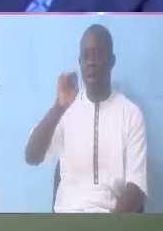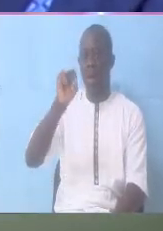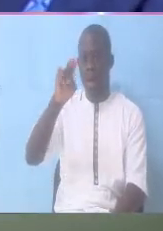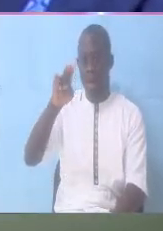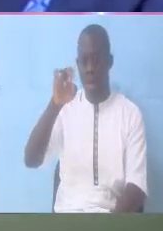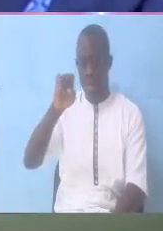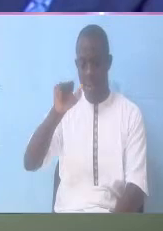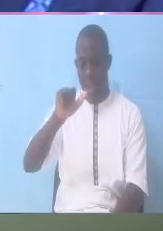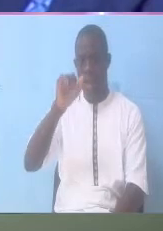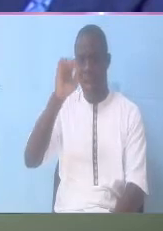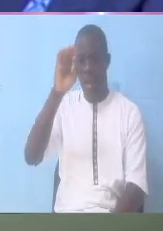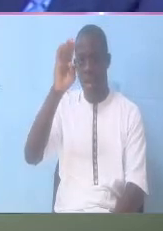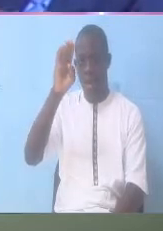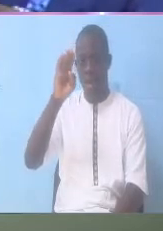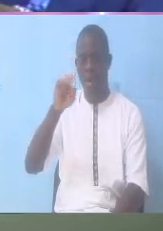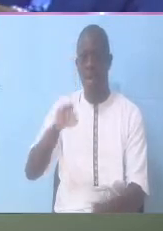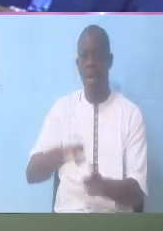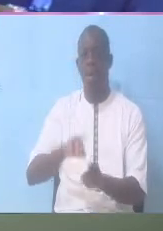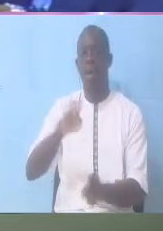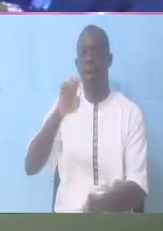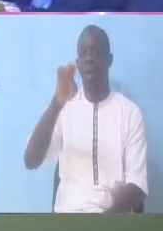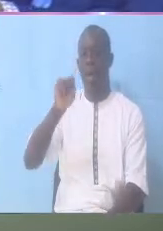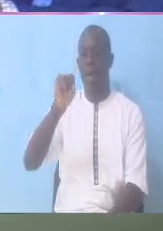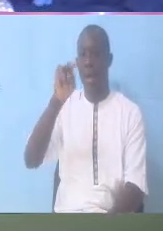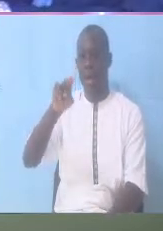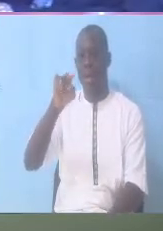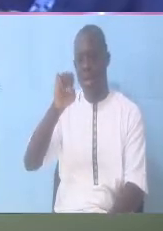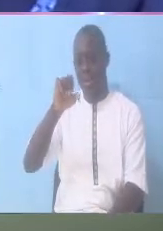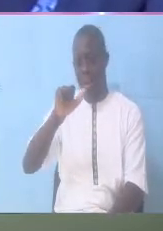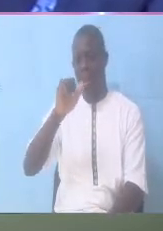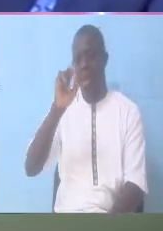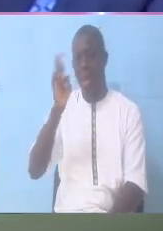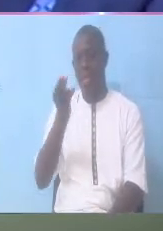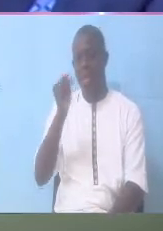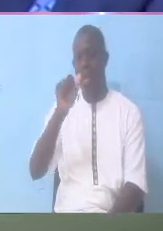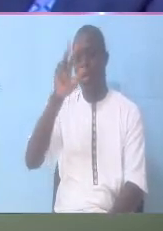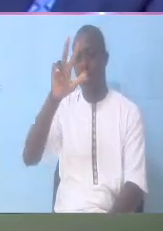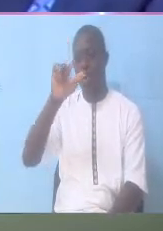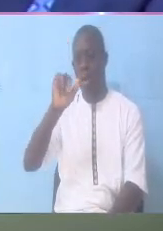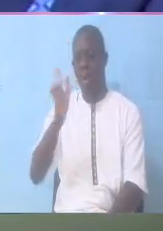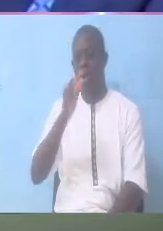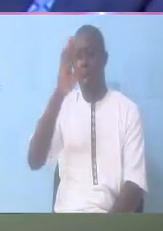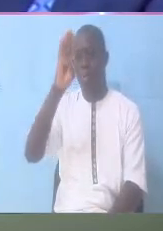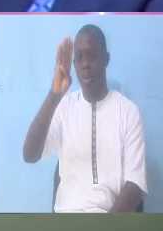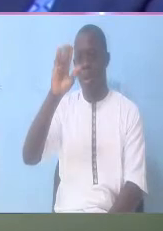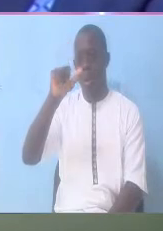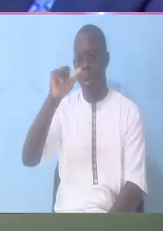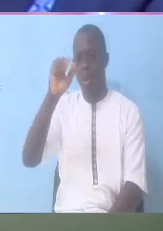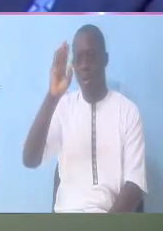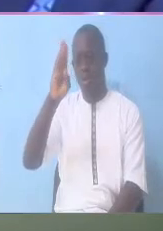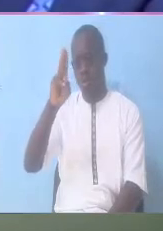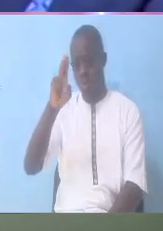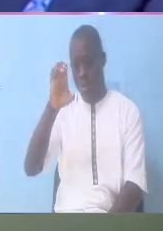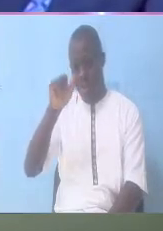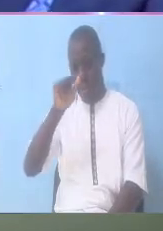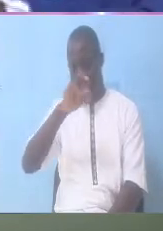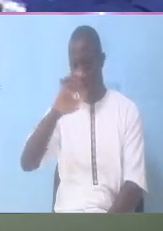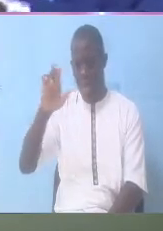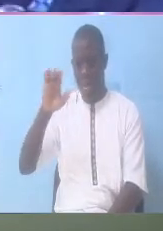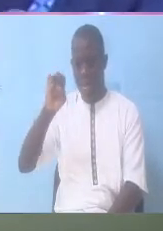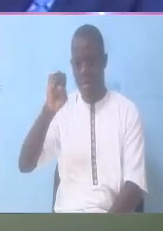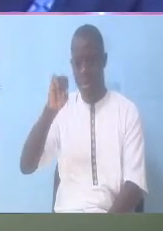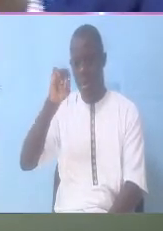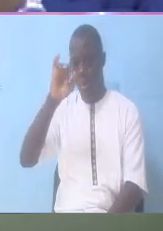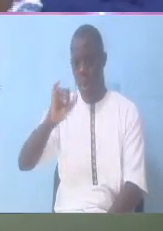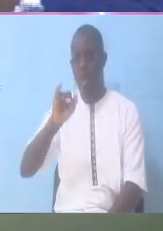Esa Bokarsi. Esa Hawa Bokarsi. Esa Hawa Bokarsi, yes. Yes, read